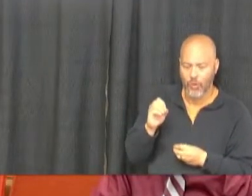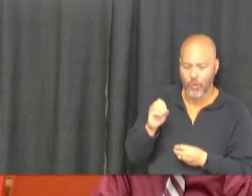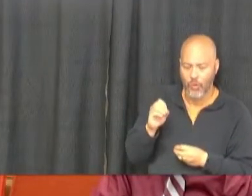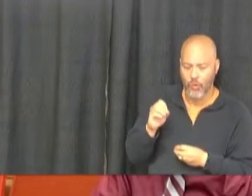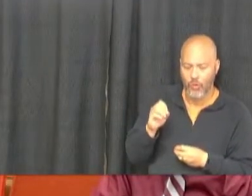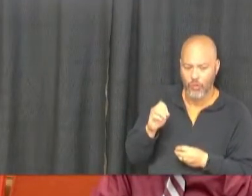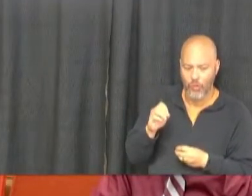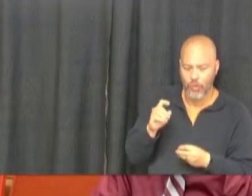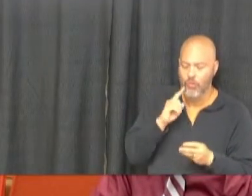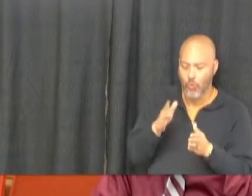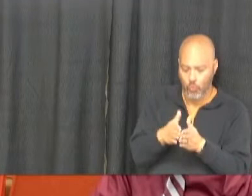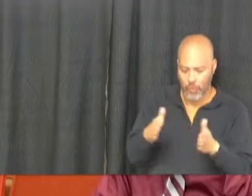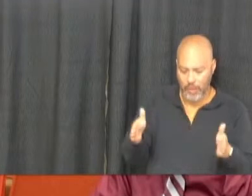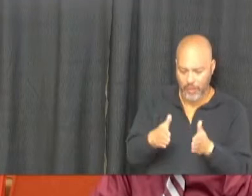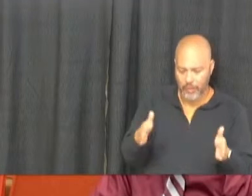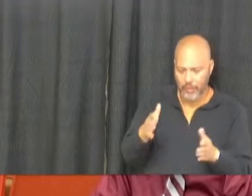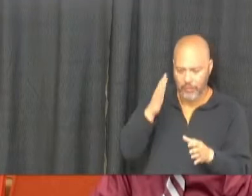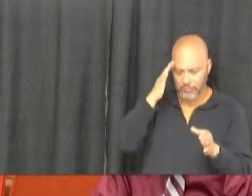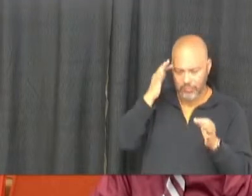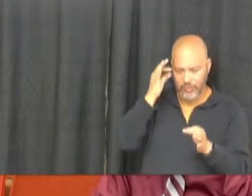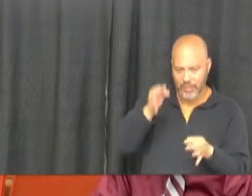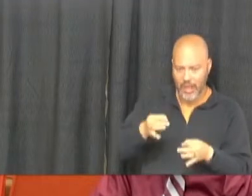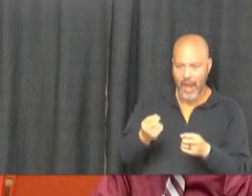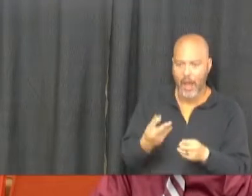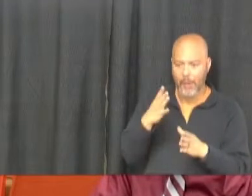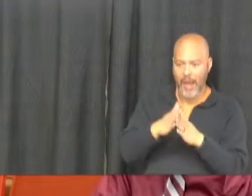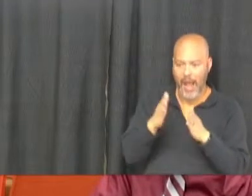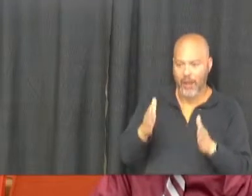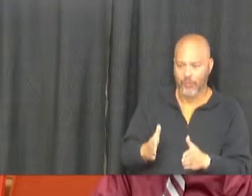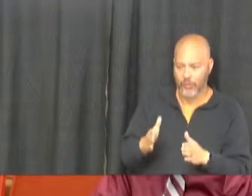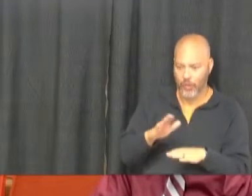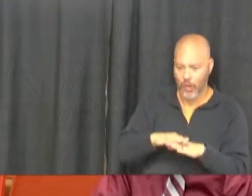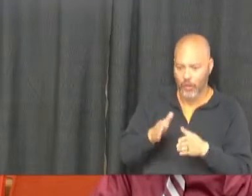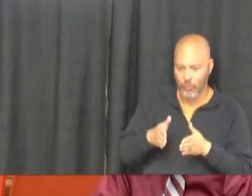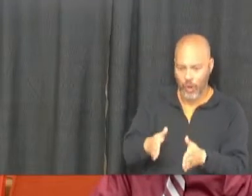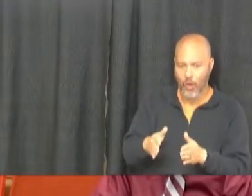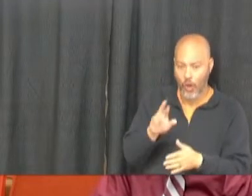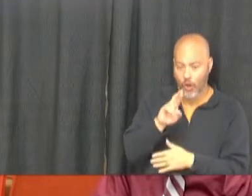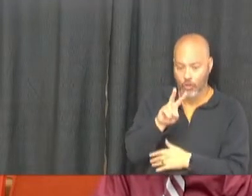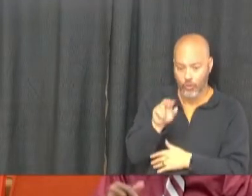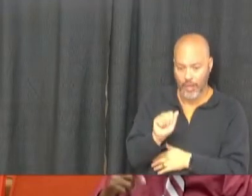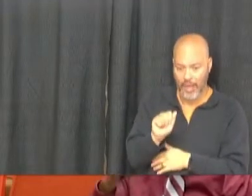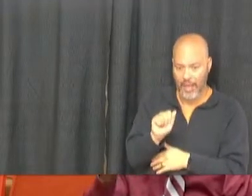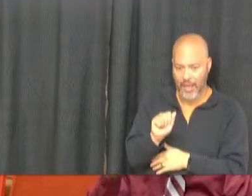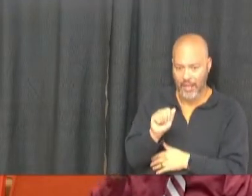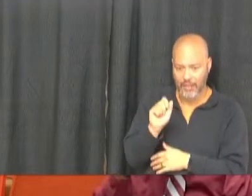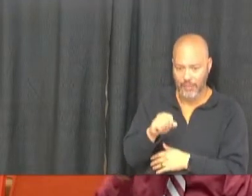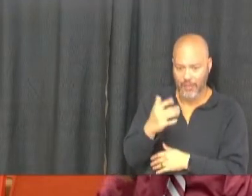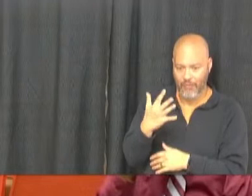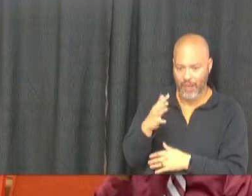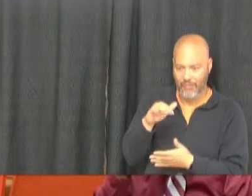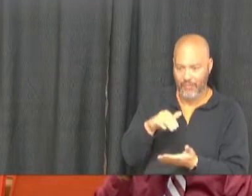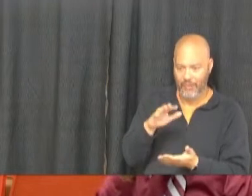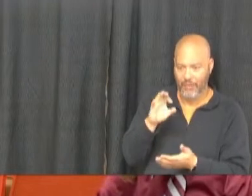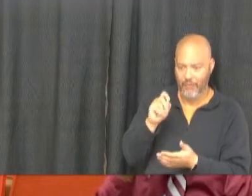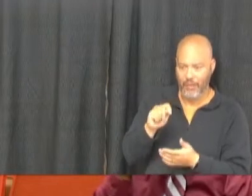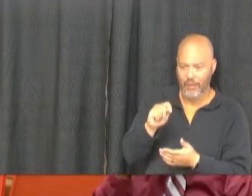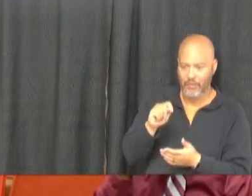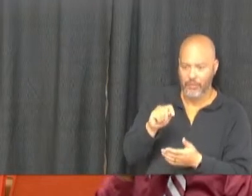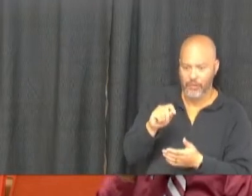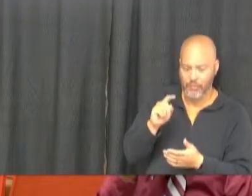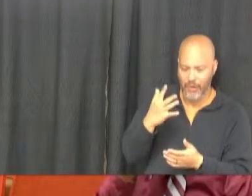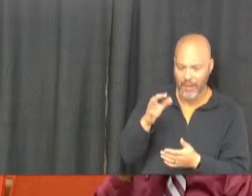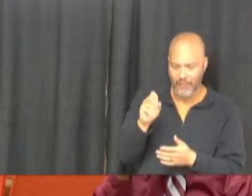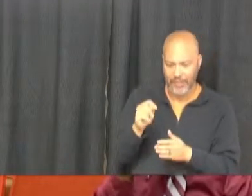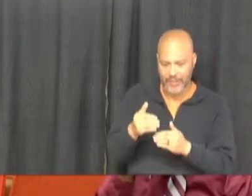width really determines how many houses on a road you can get. R2A lots have to be about 5 feet deeper to get that 5,000 square feet.